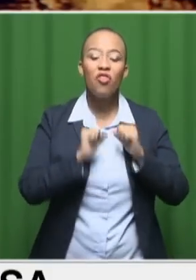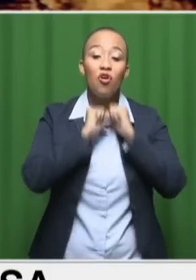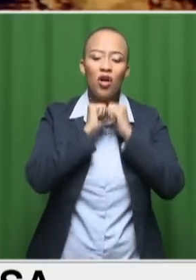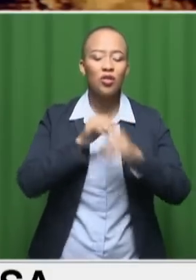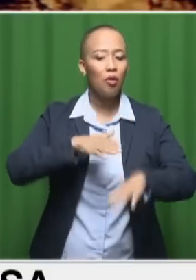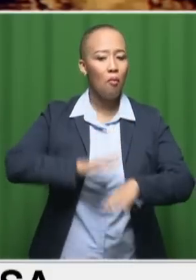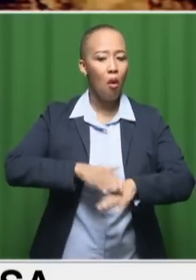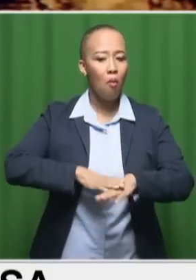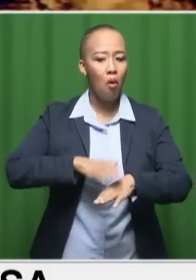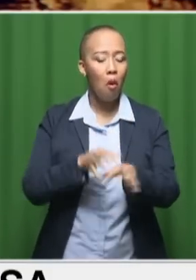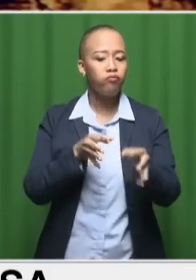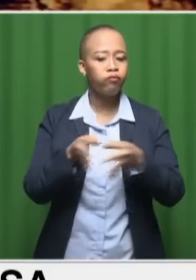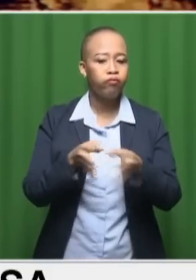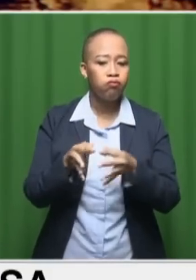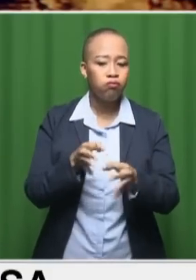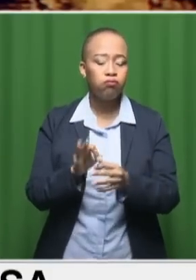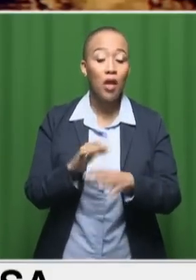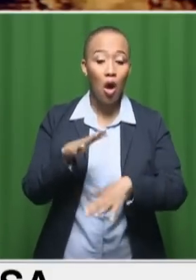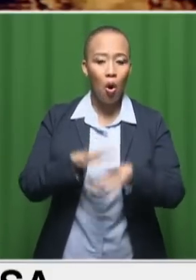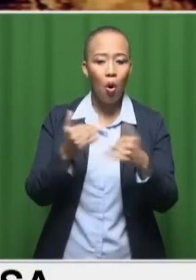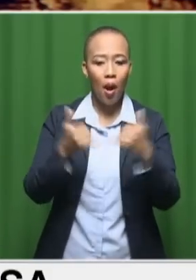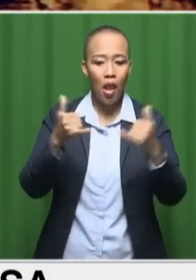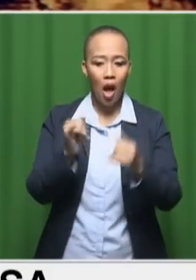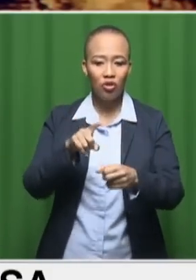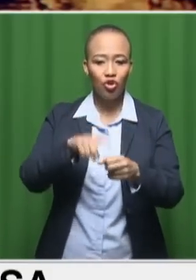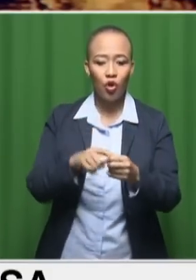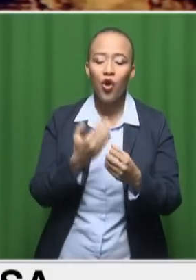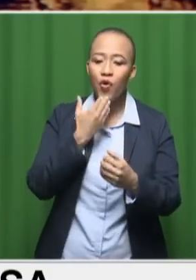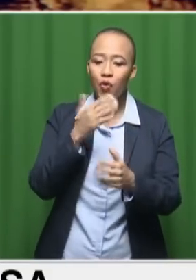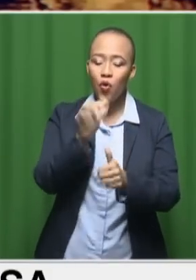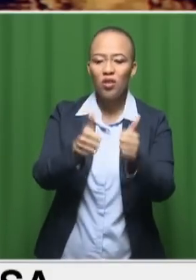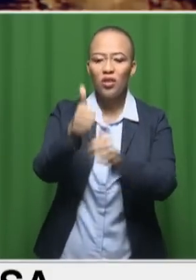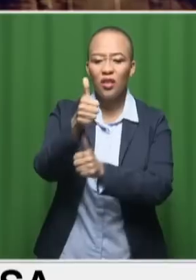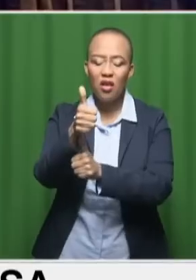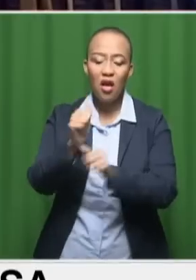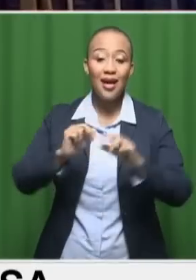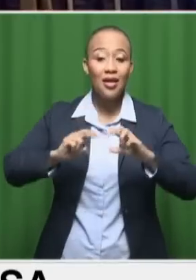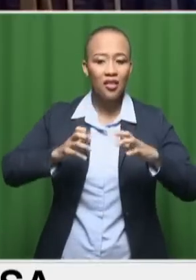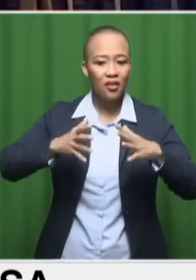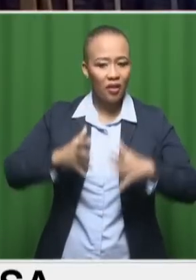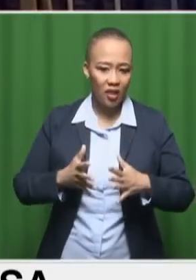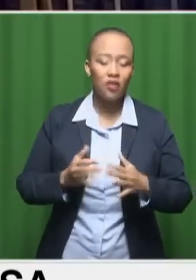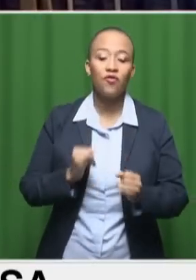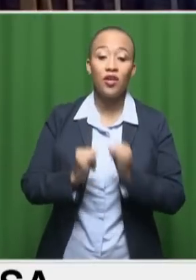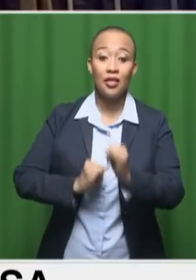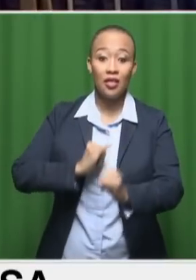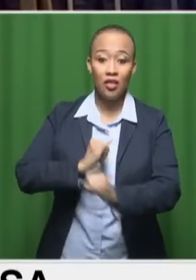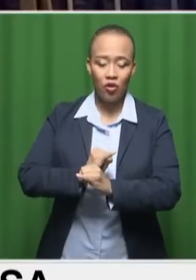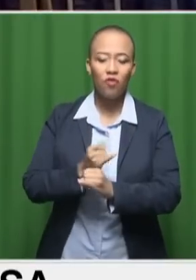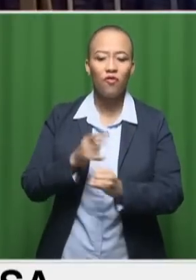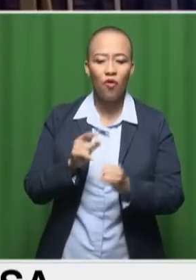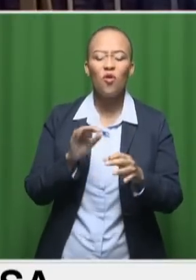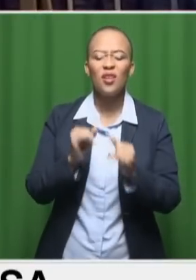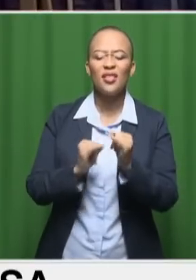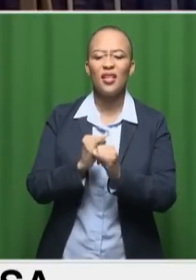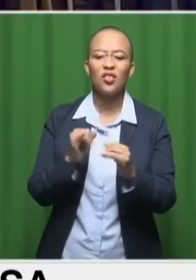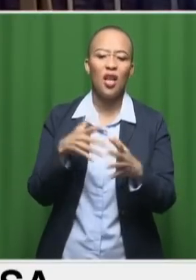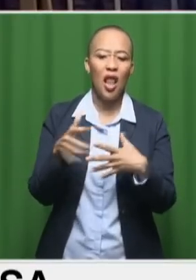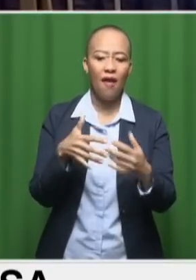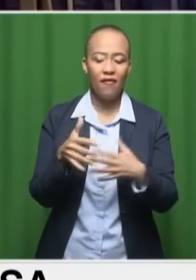analysis on this matter, we joined virtually by senior researcher at the South African Institute of International Affairs, Gustavo de